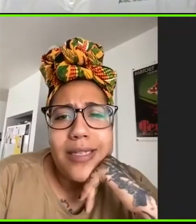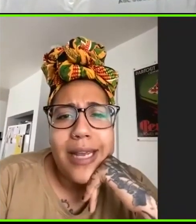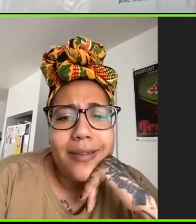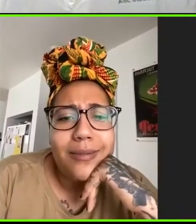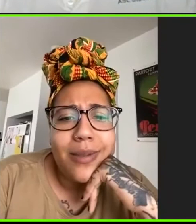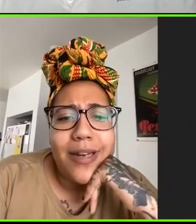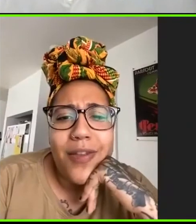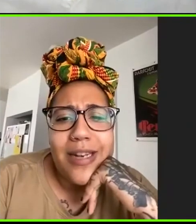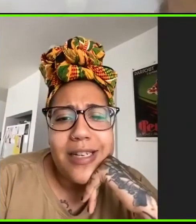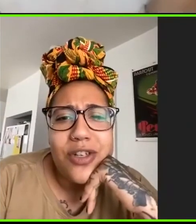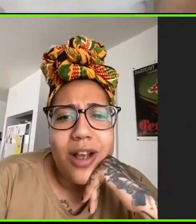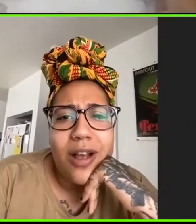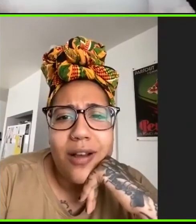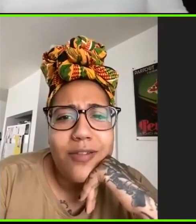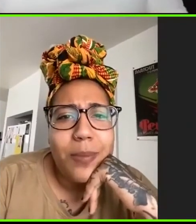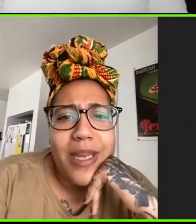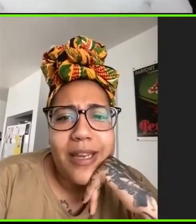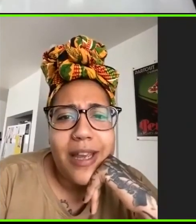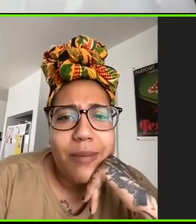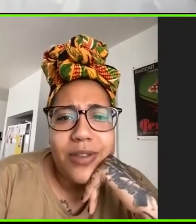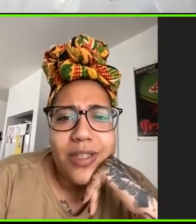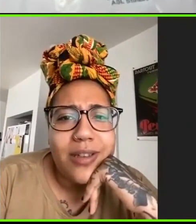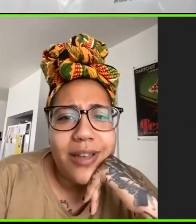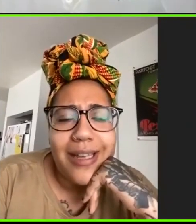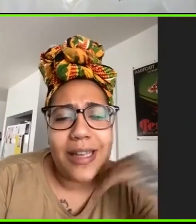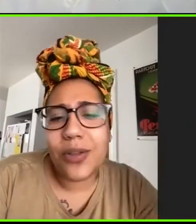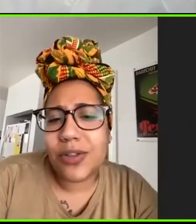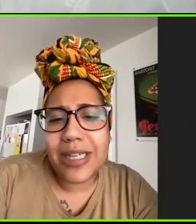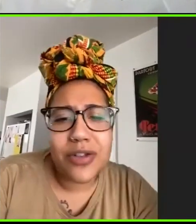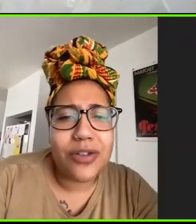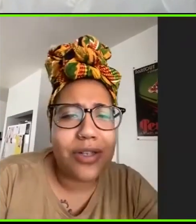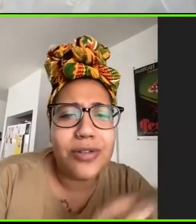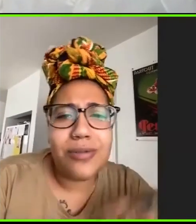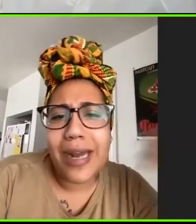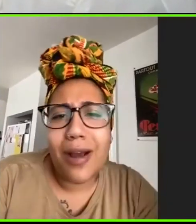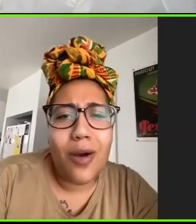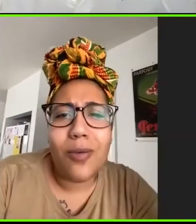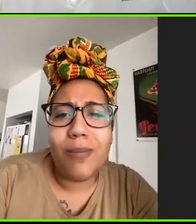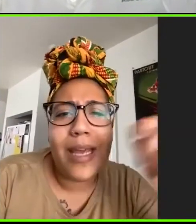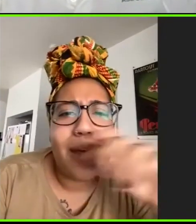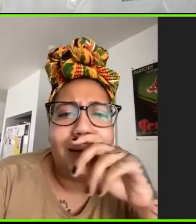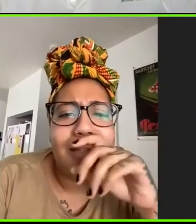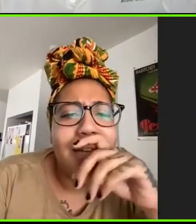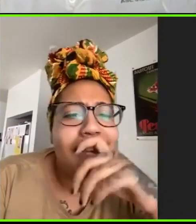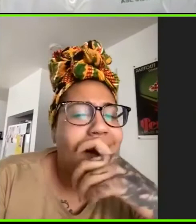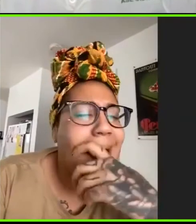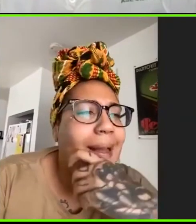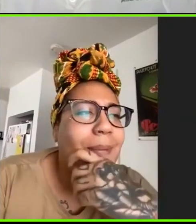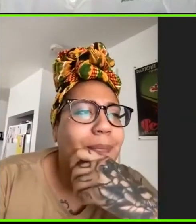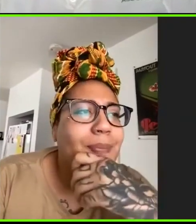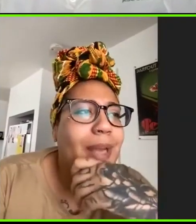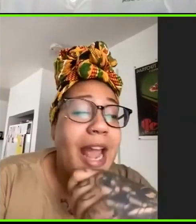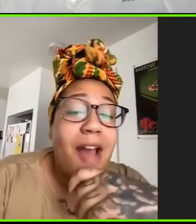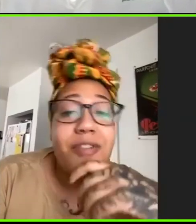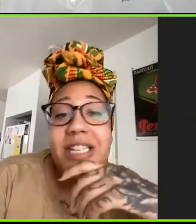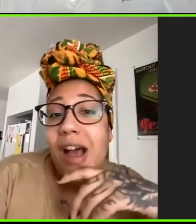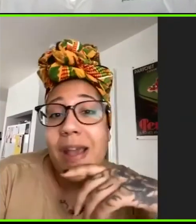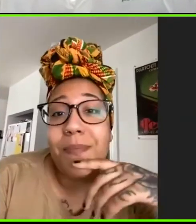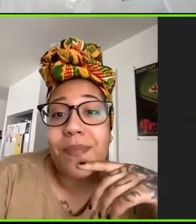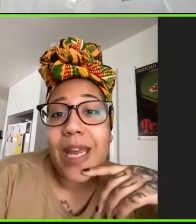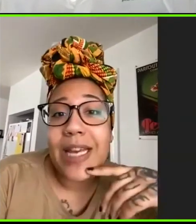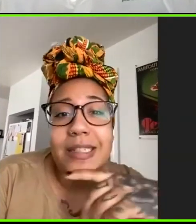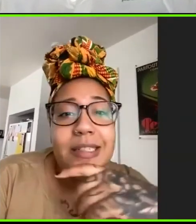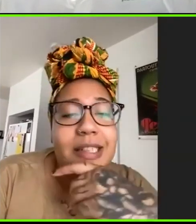not take advantage of being able to like get those credentials and do that at home? And I have the